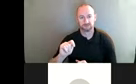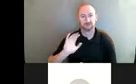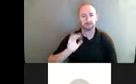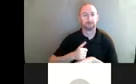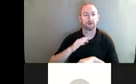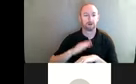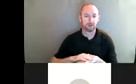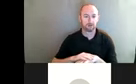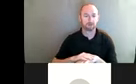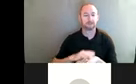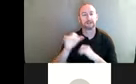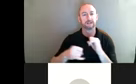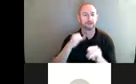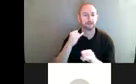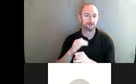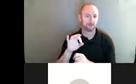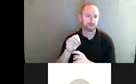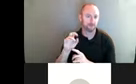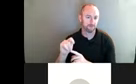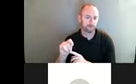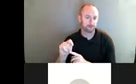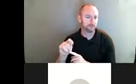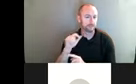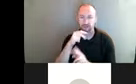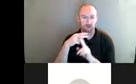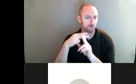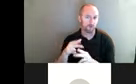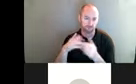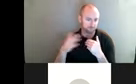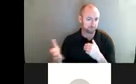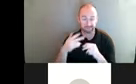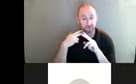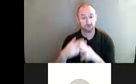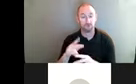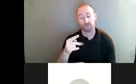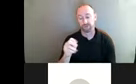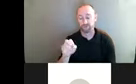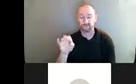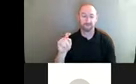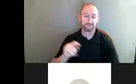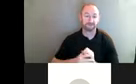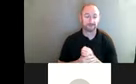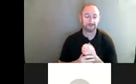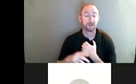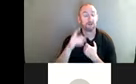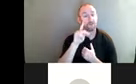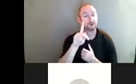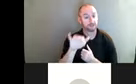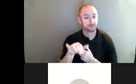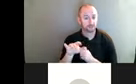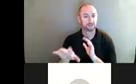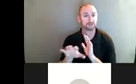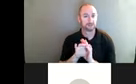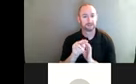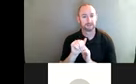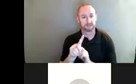the definition of the international foot. It won't be called that in the future. It'll just be called the foot. For Kentucky, you select